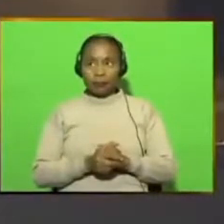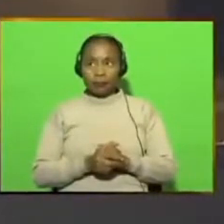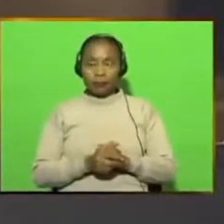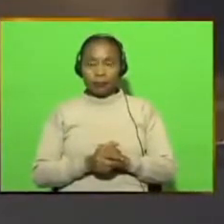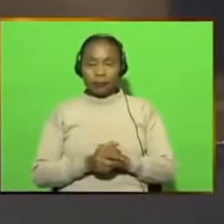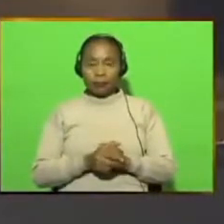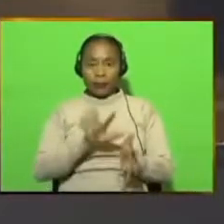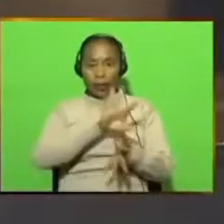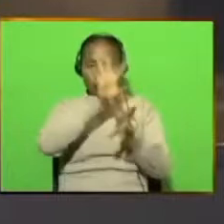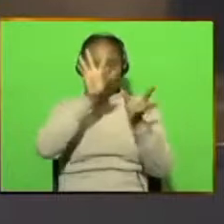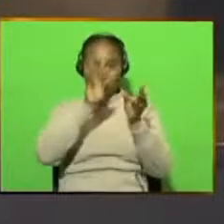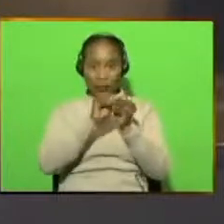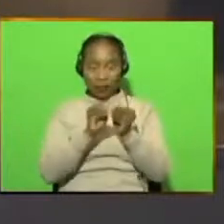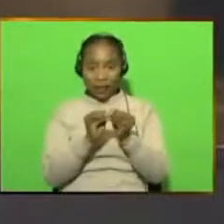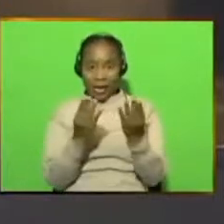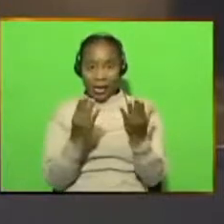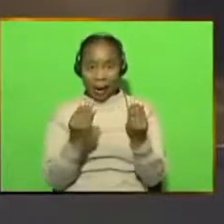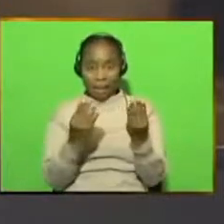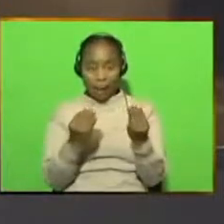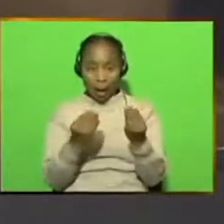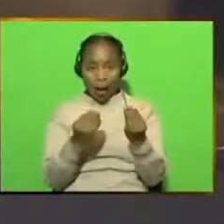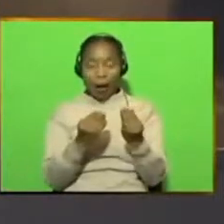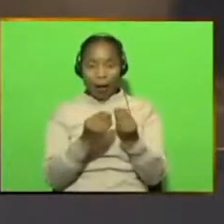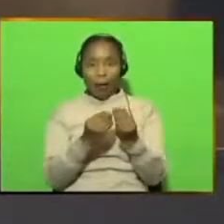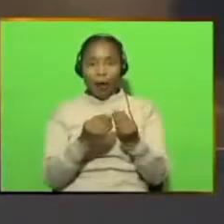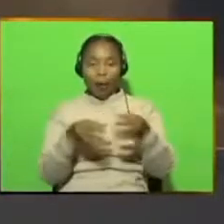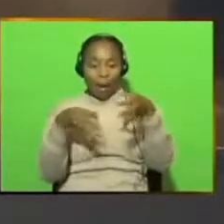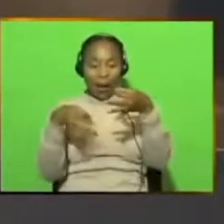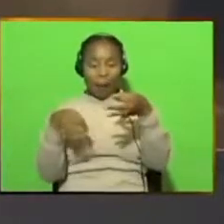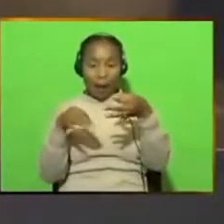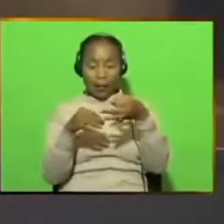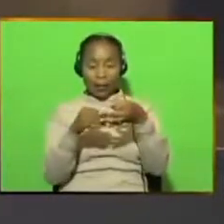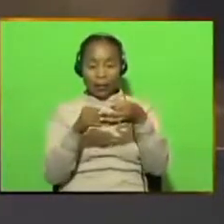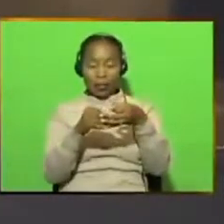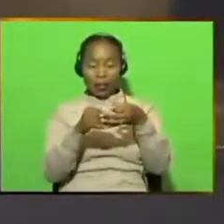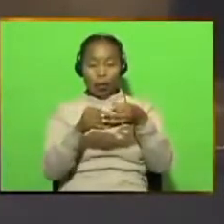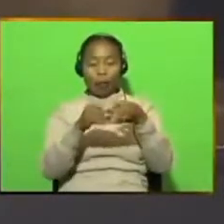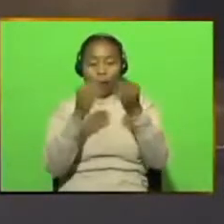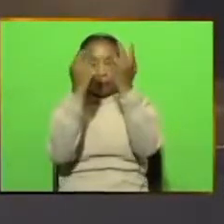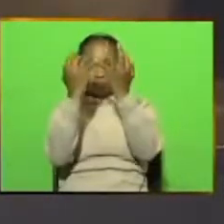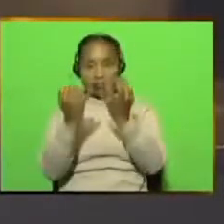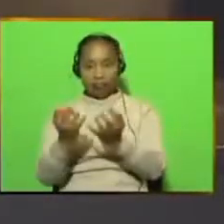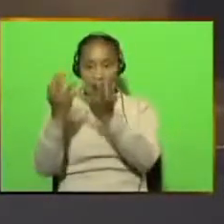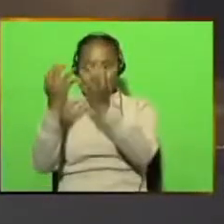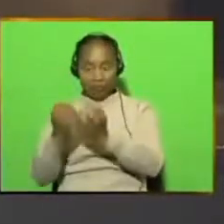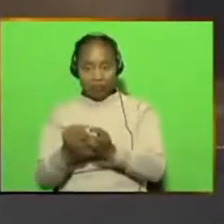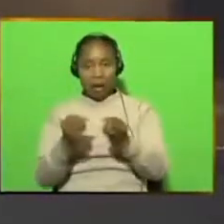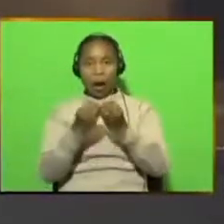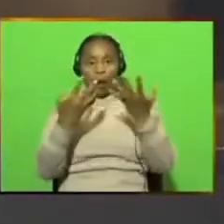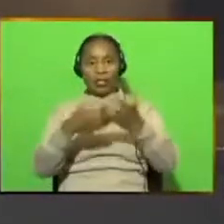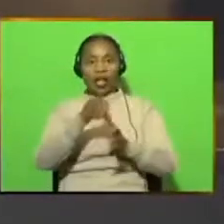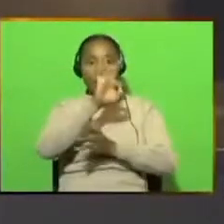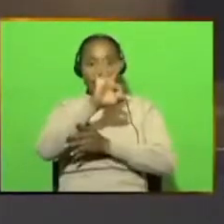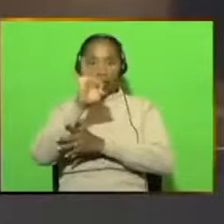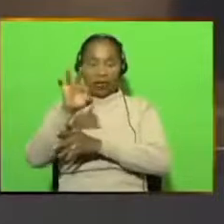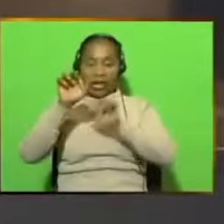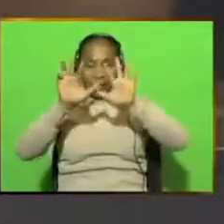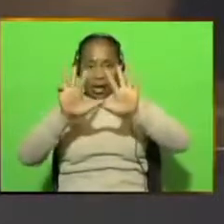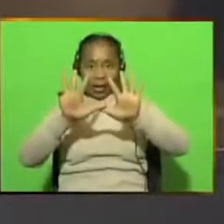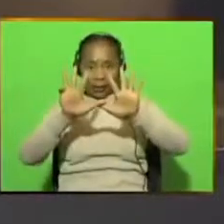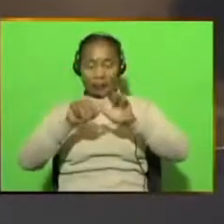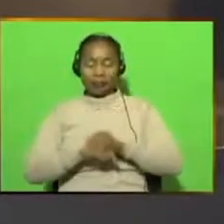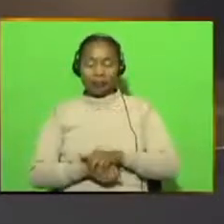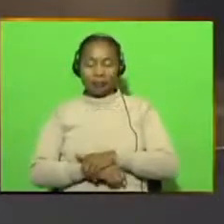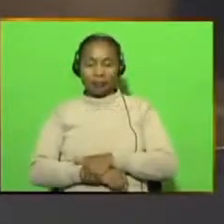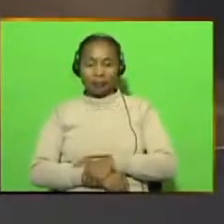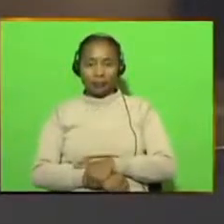The total number of ballot papers counted is 339.